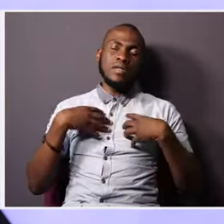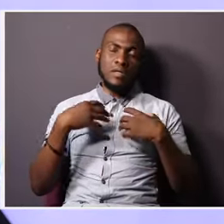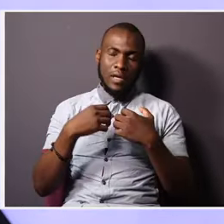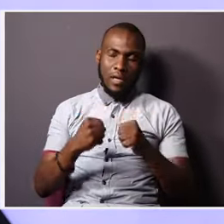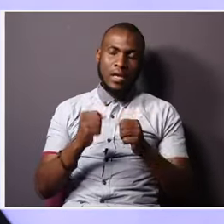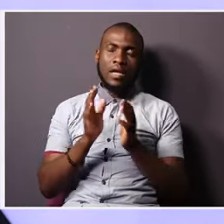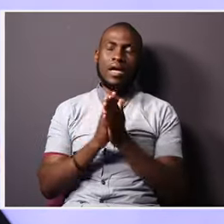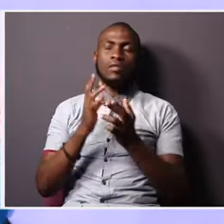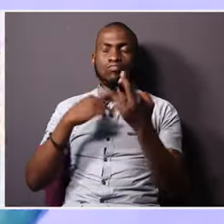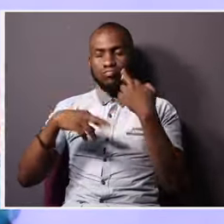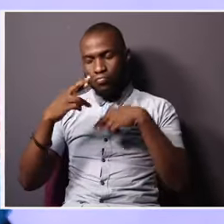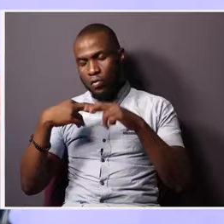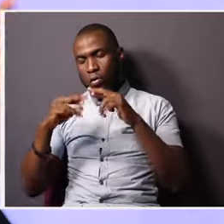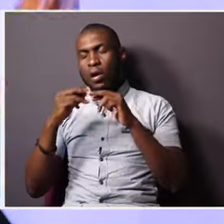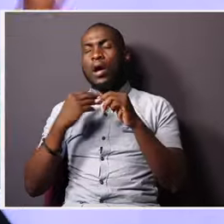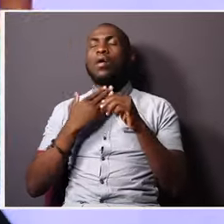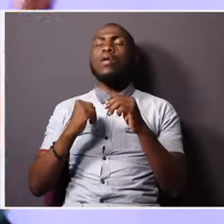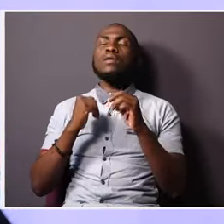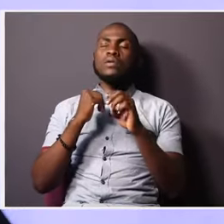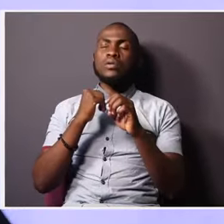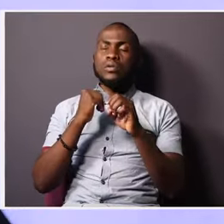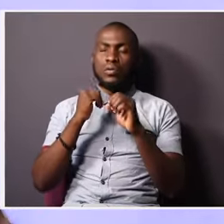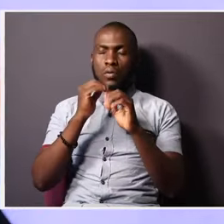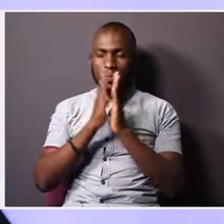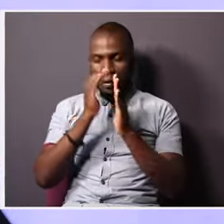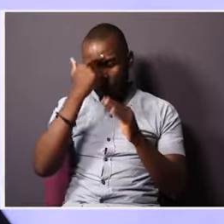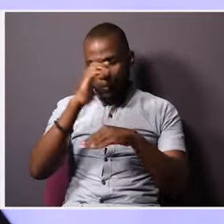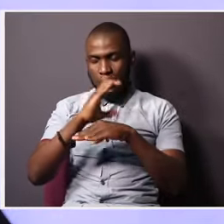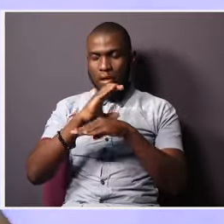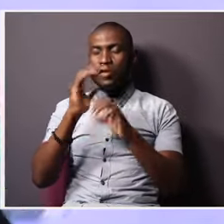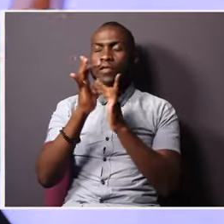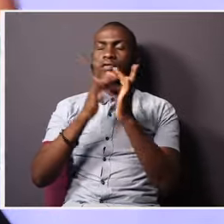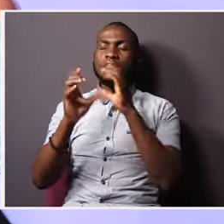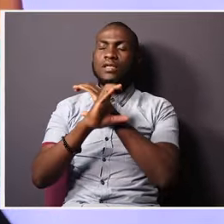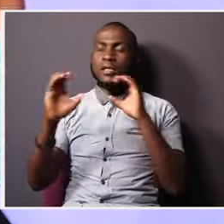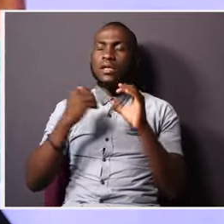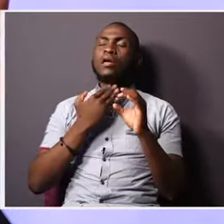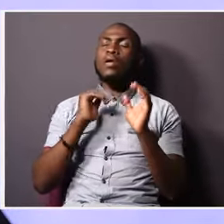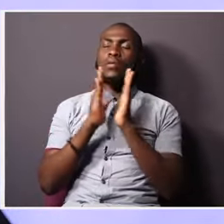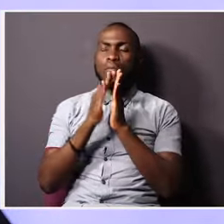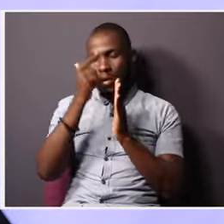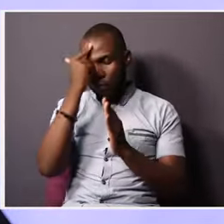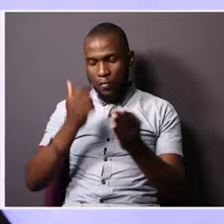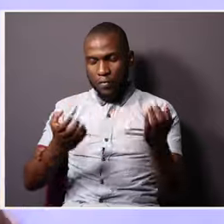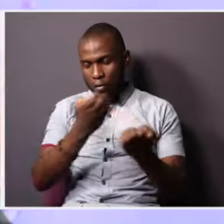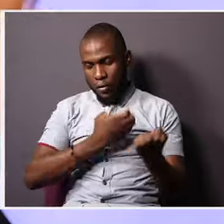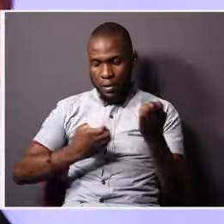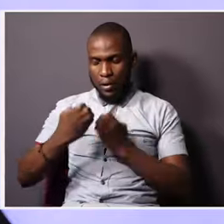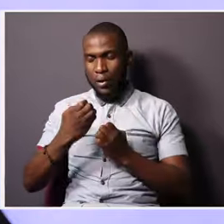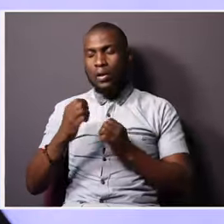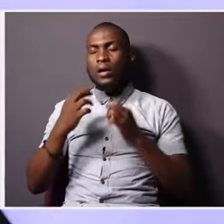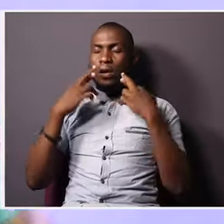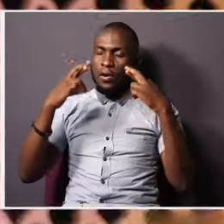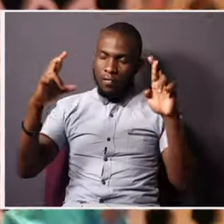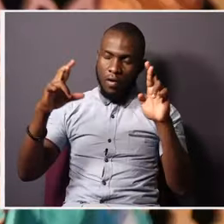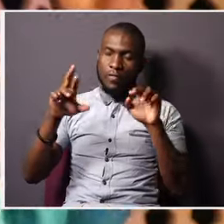and, Lord, revival. I want to pray for the Church of Jesus Christ for revival. I want to pray for the economy, my God, for